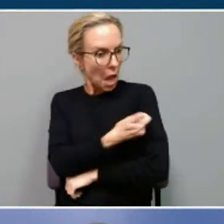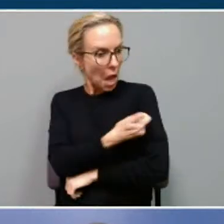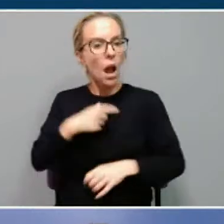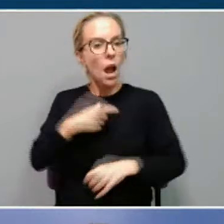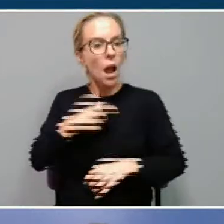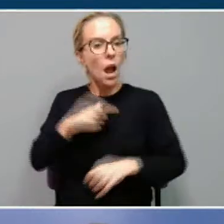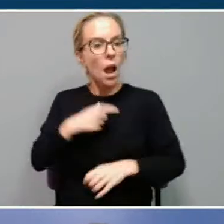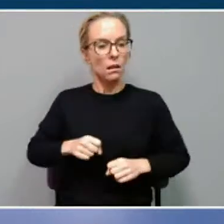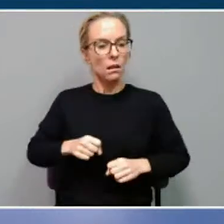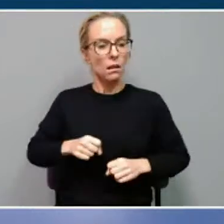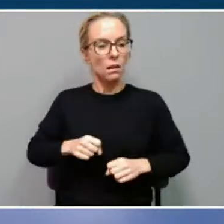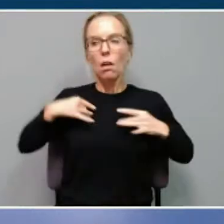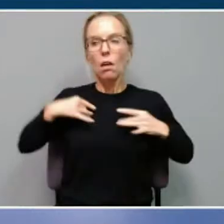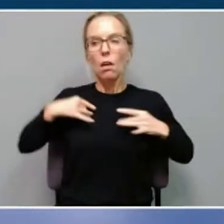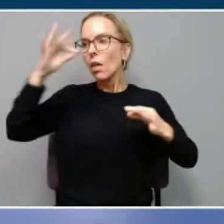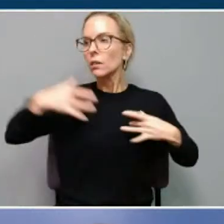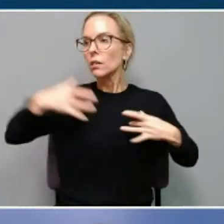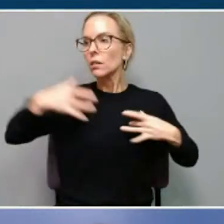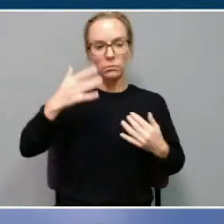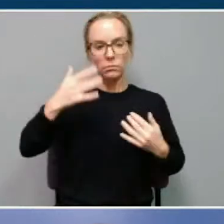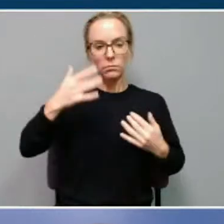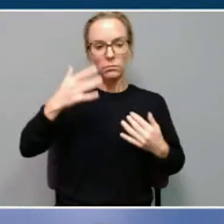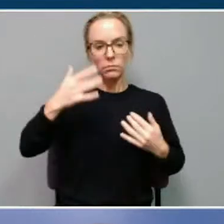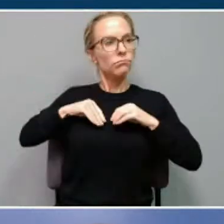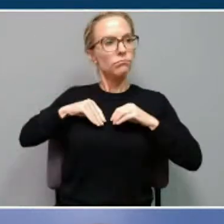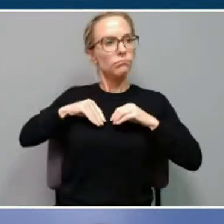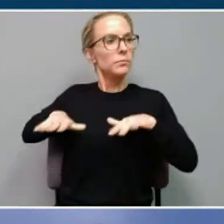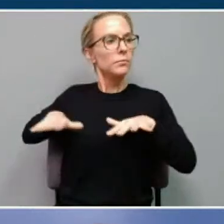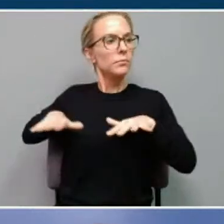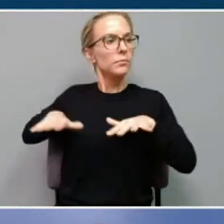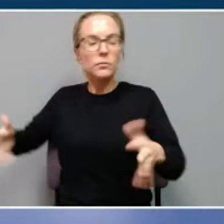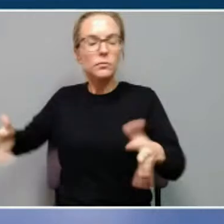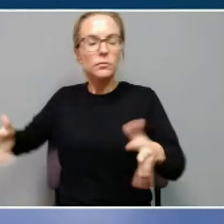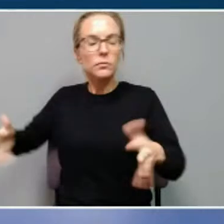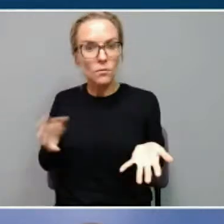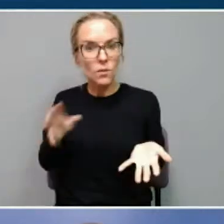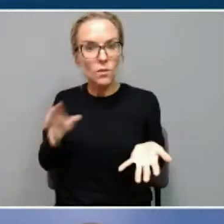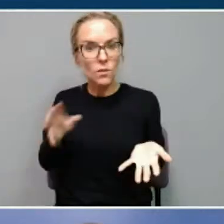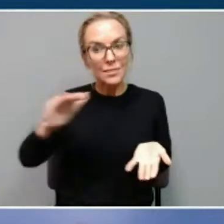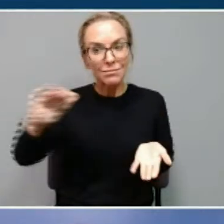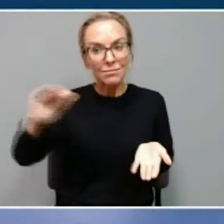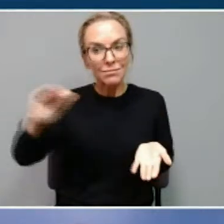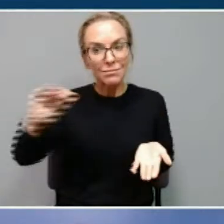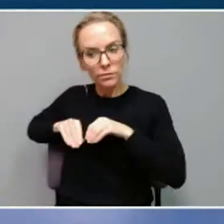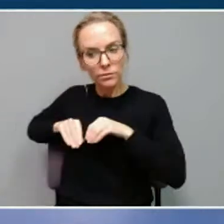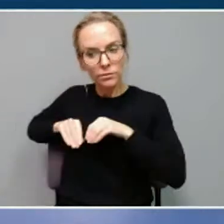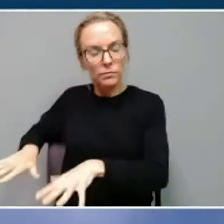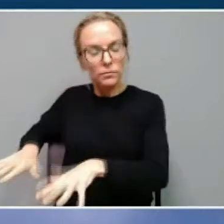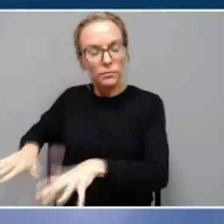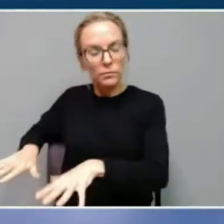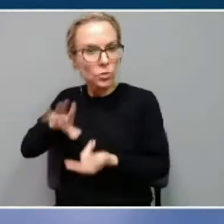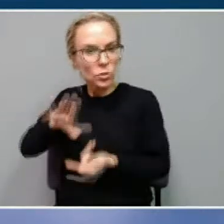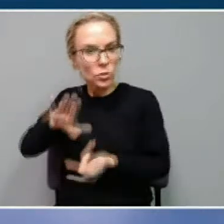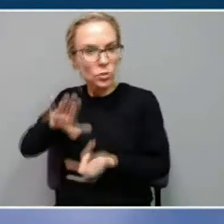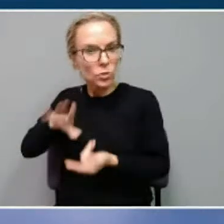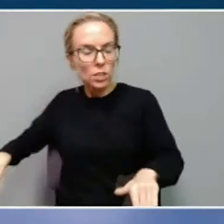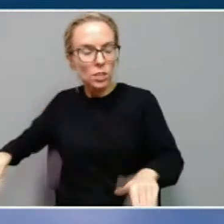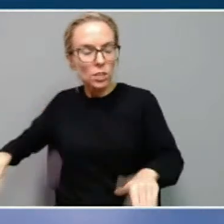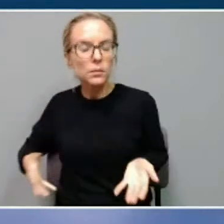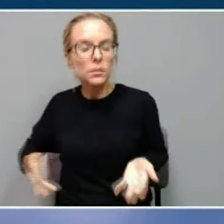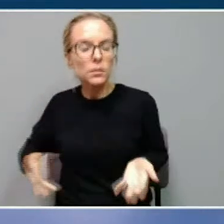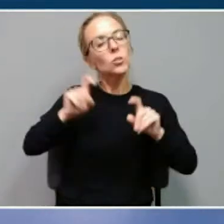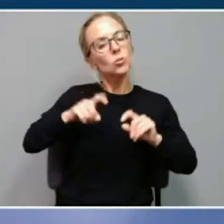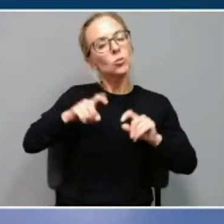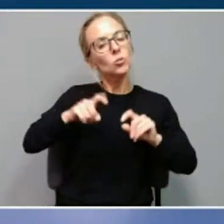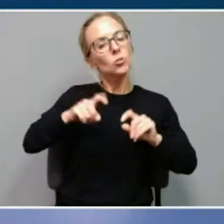not even know it, and you could expose your unvaccinated child. I live in that world. So getting tested regularly is